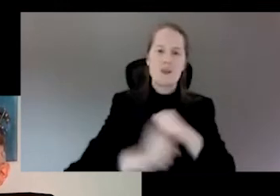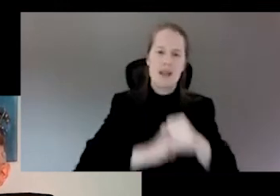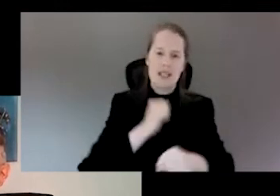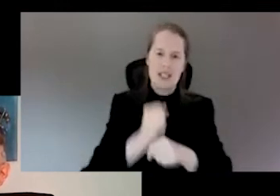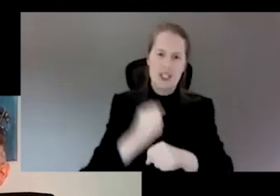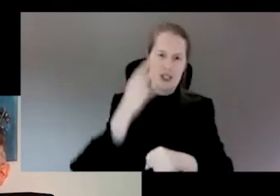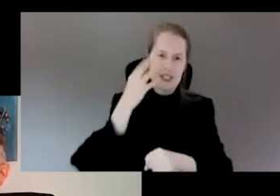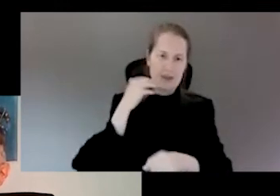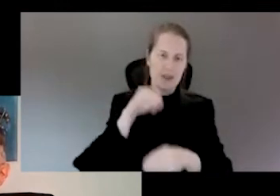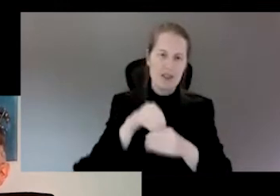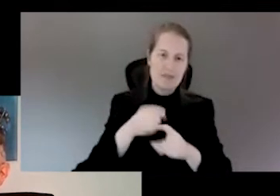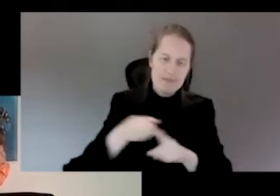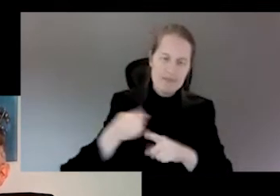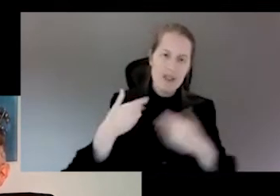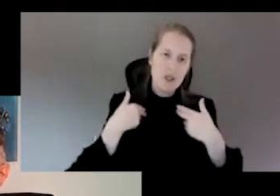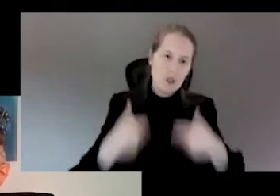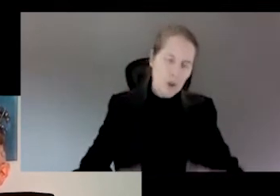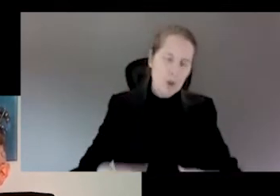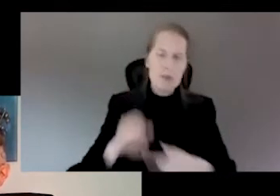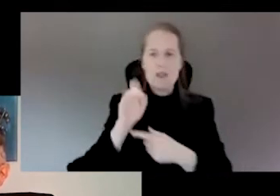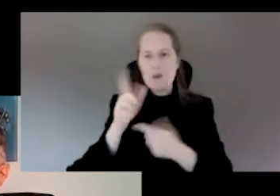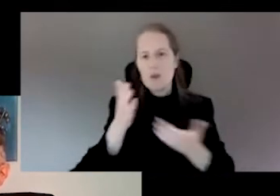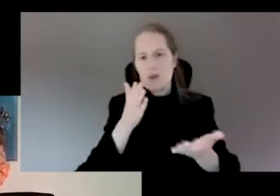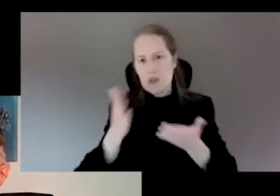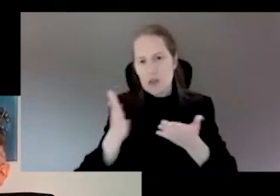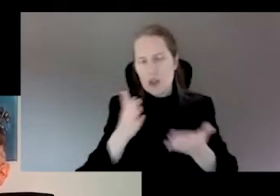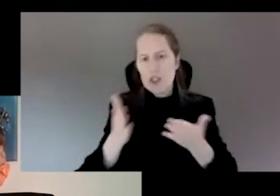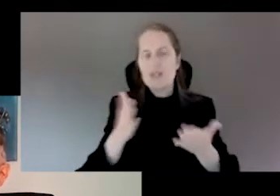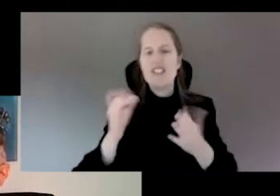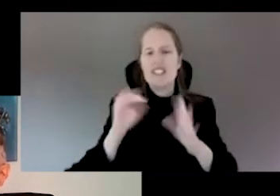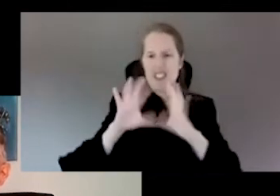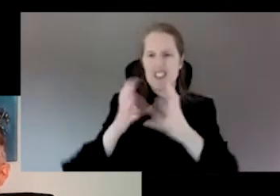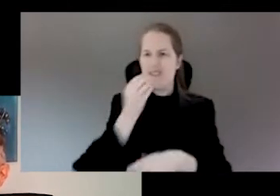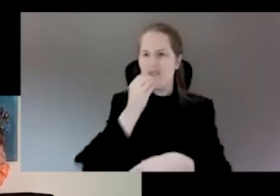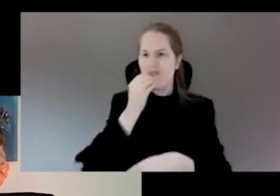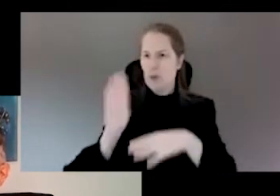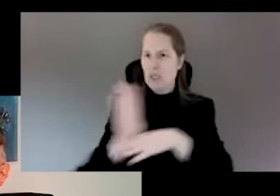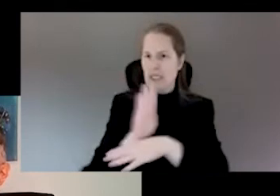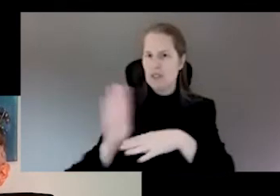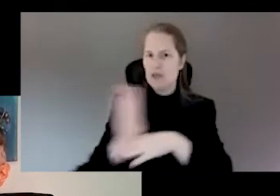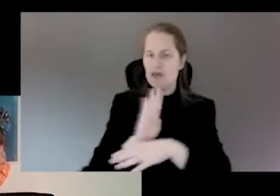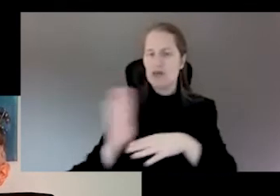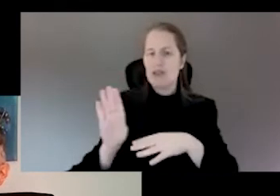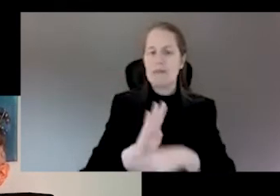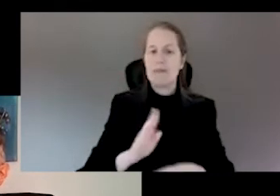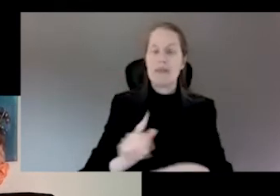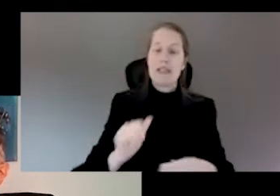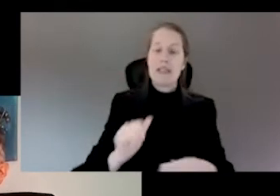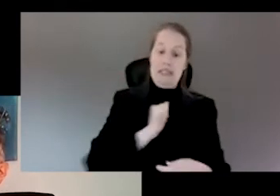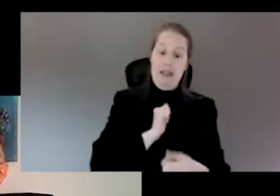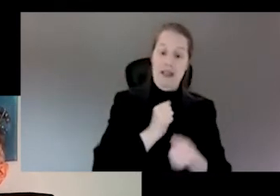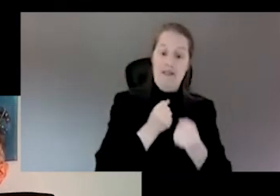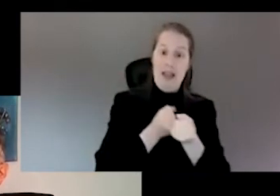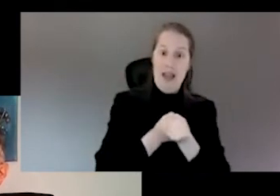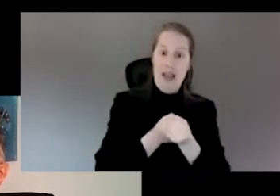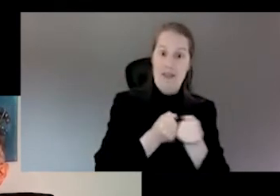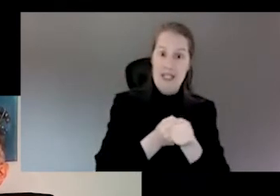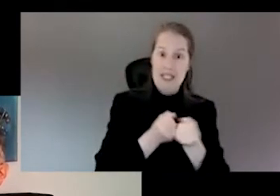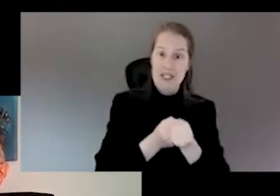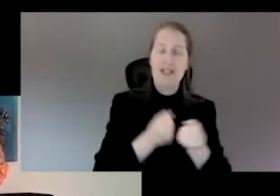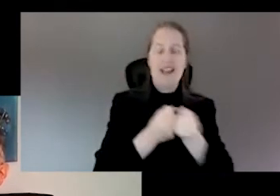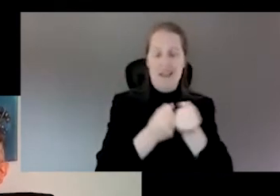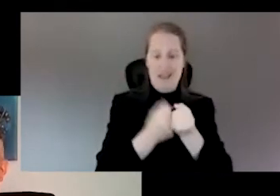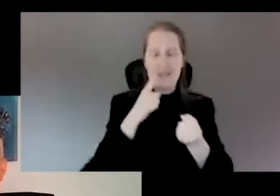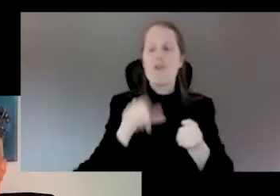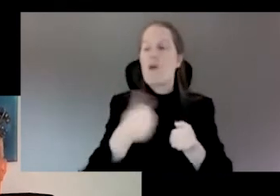human and social services in the food industry, it is the self-advocacy and the advocacy for others